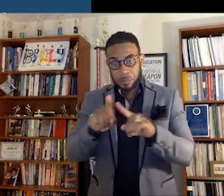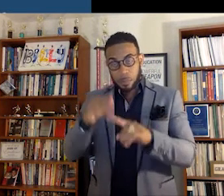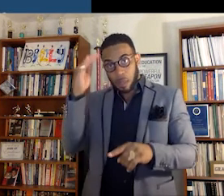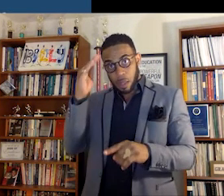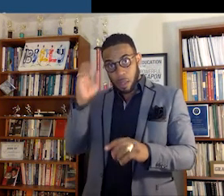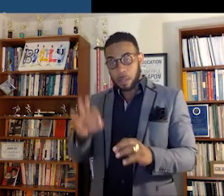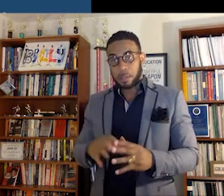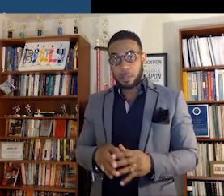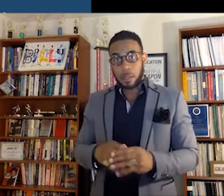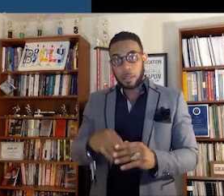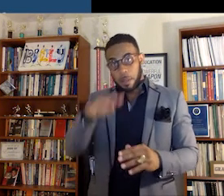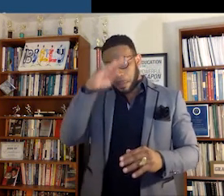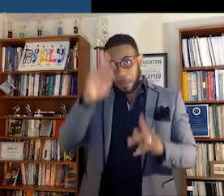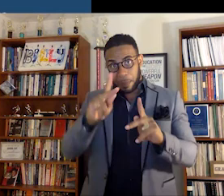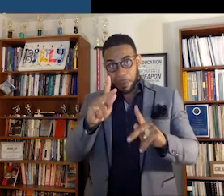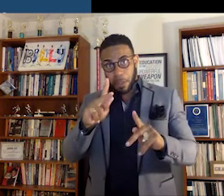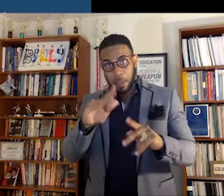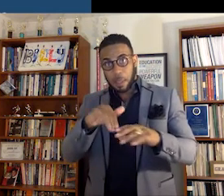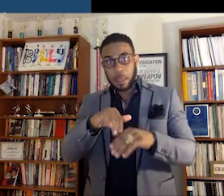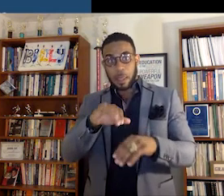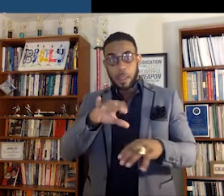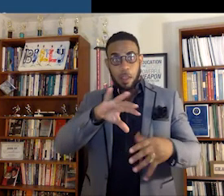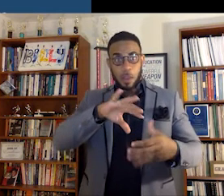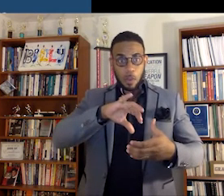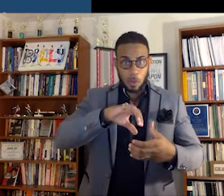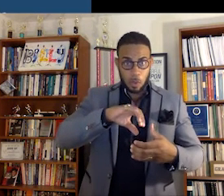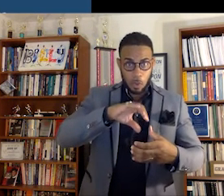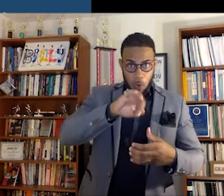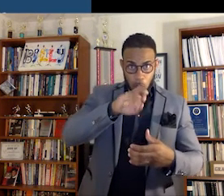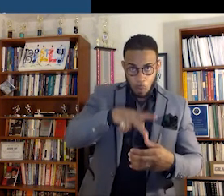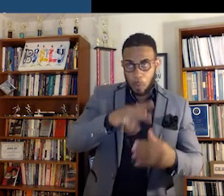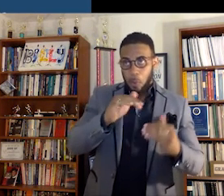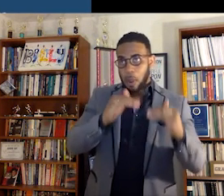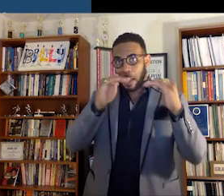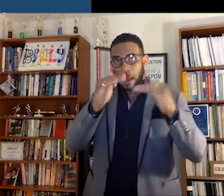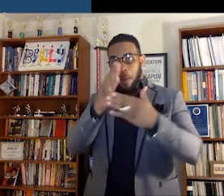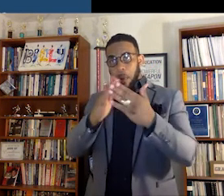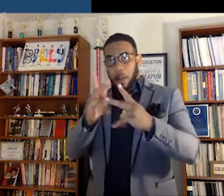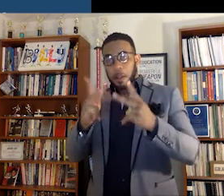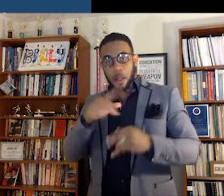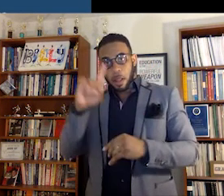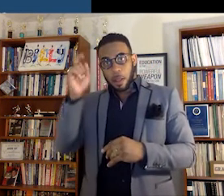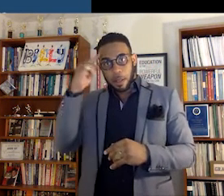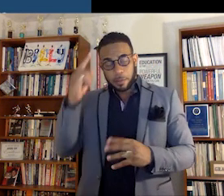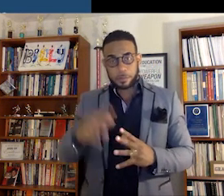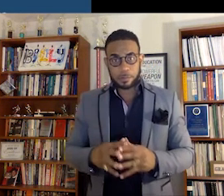of Black people in corporations and in higher parts of our government.